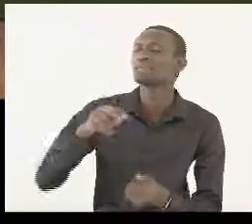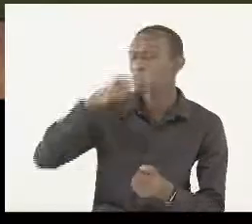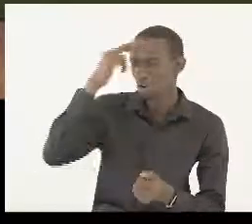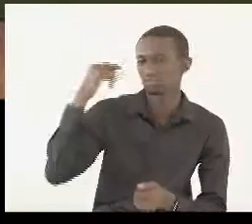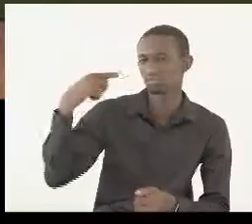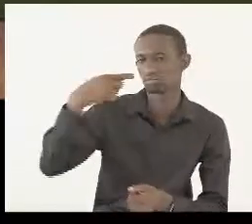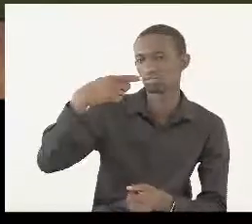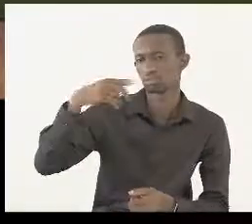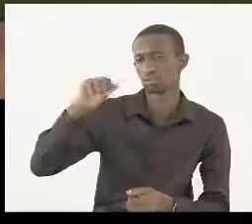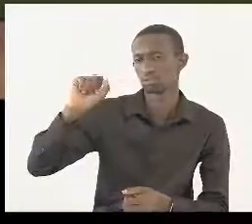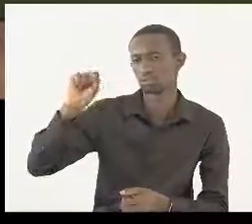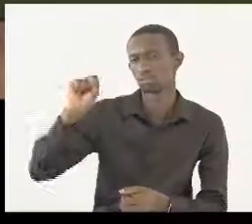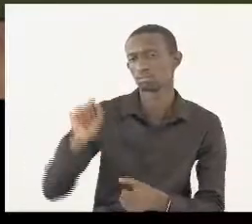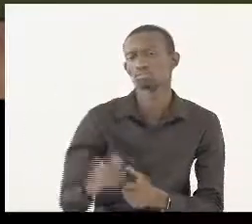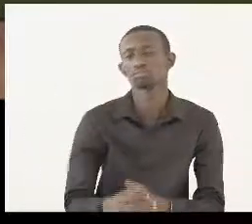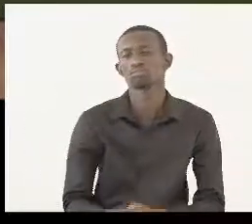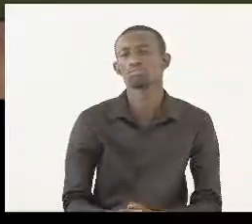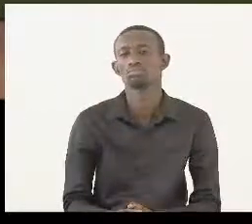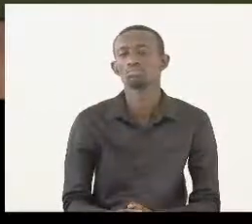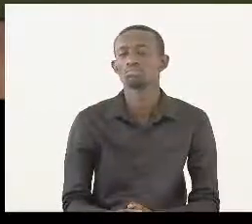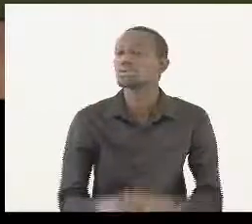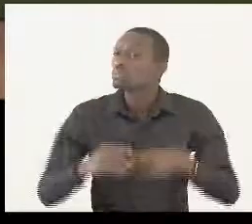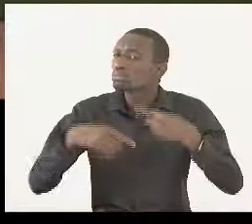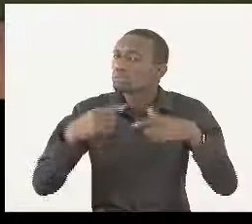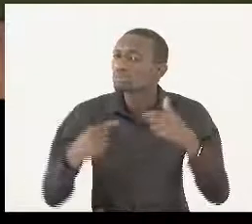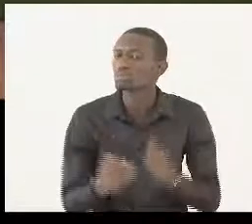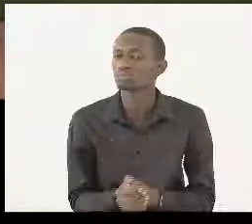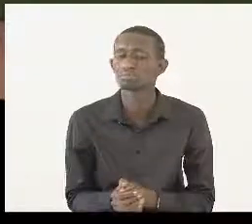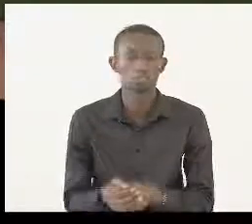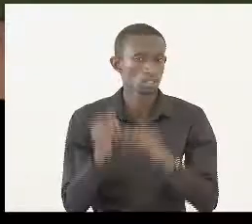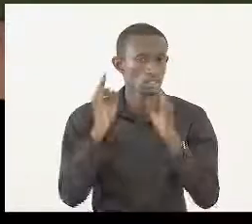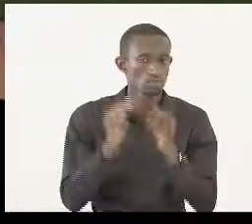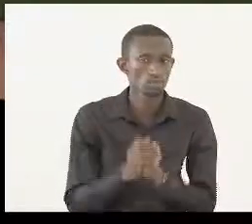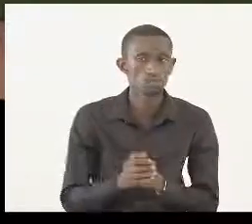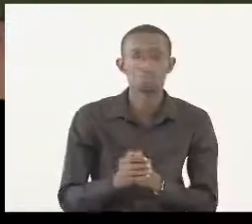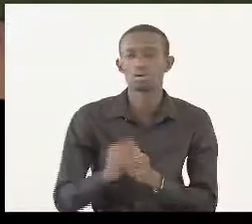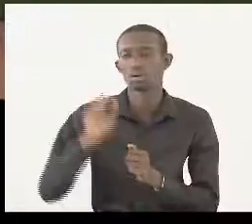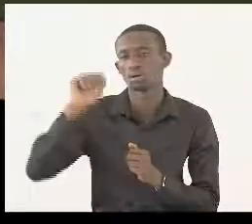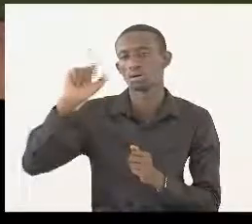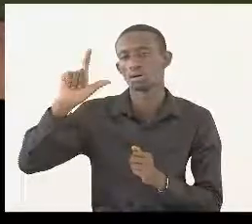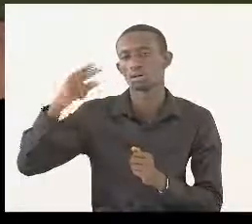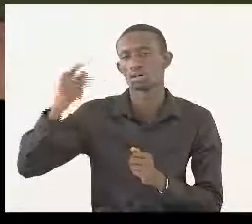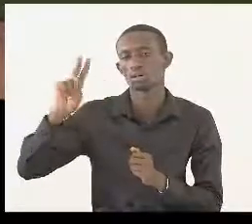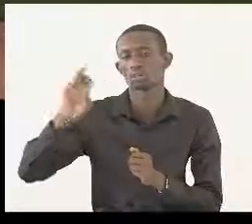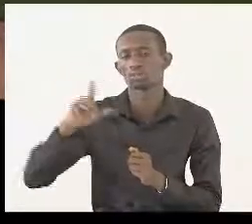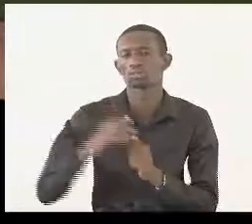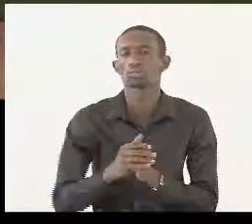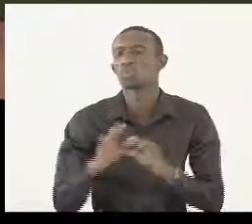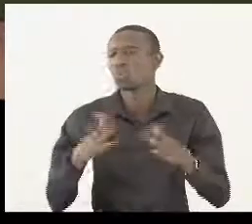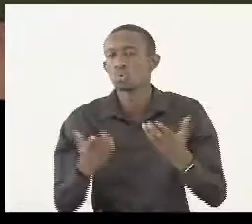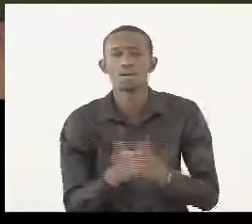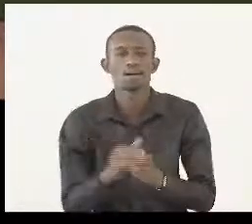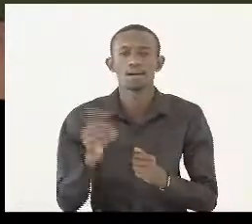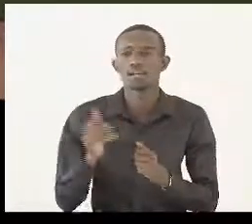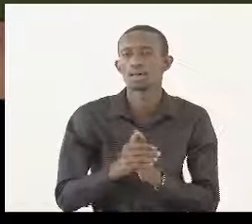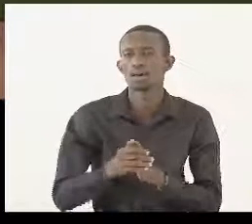gaseous product that is formed. So every time when the alkali metals or other reactive metals react with